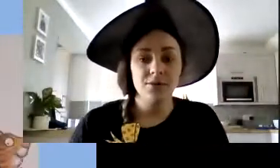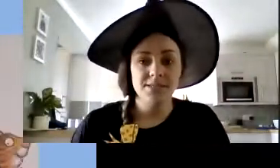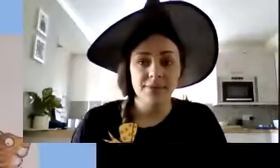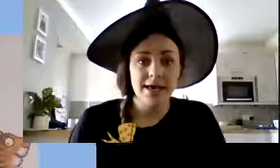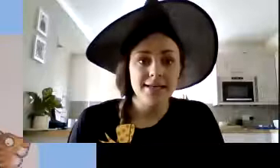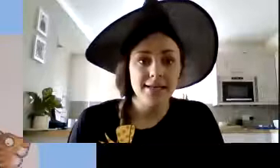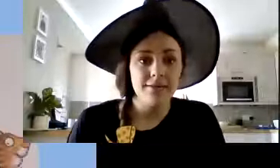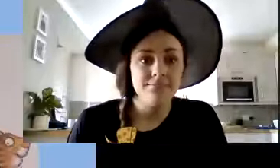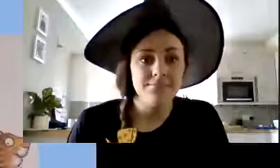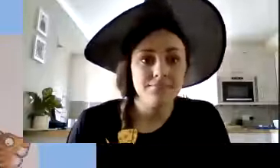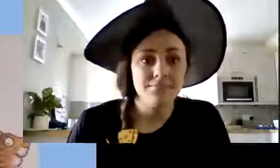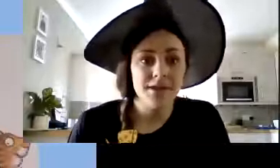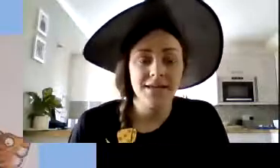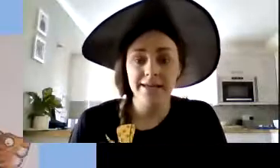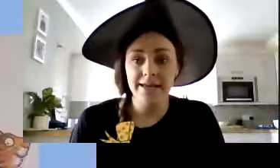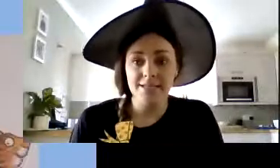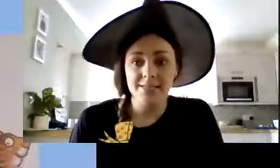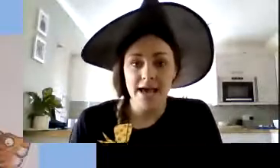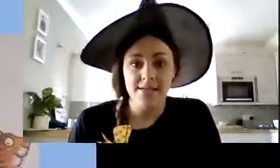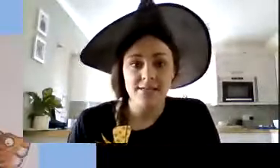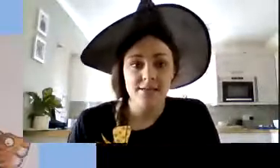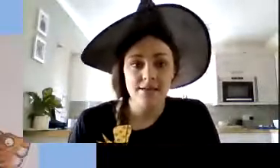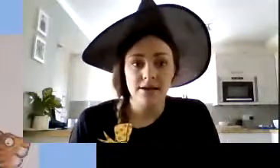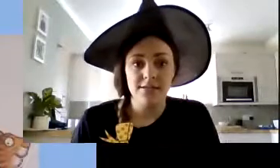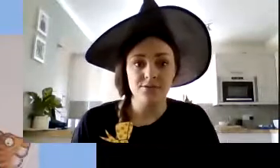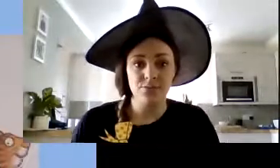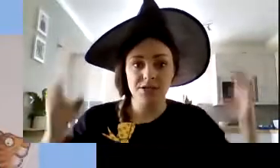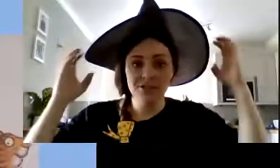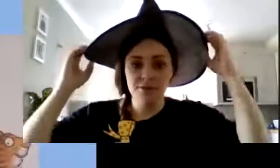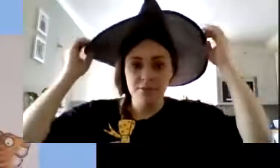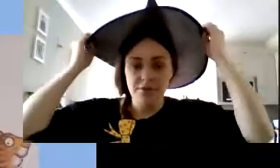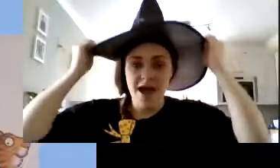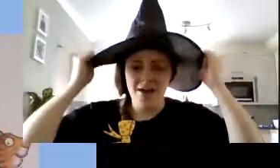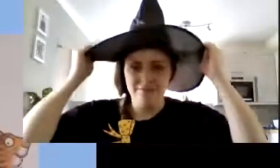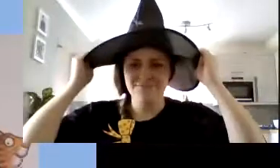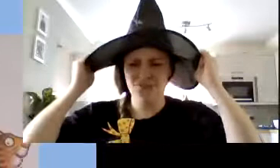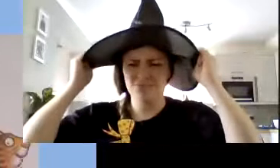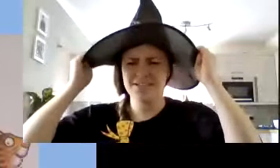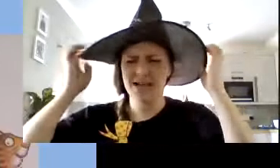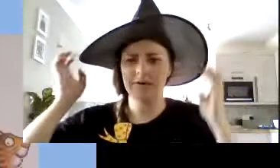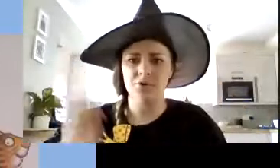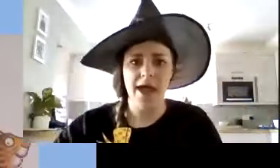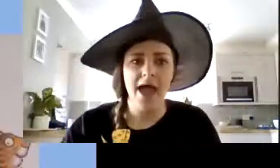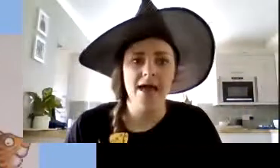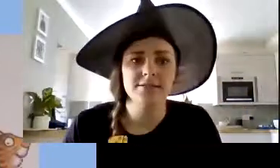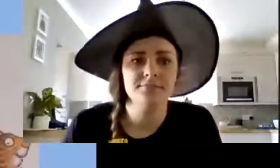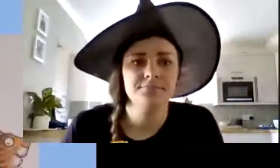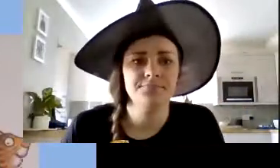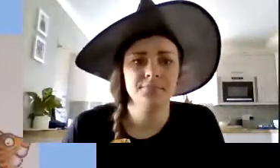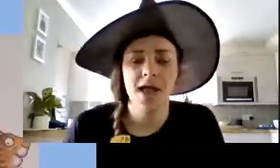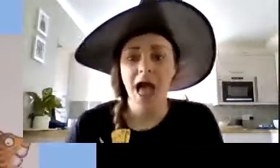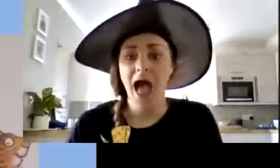He dropped it politely, then eagerly said, as the witch put the hat firmly down on her